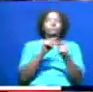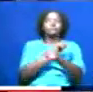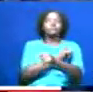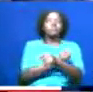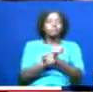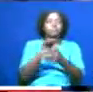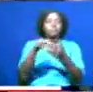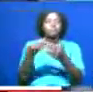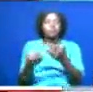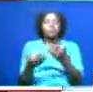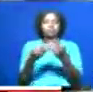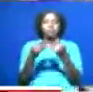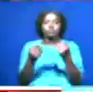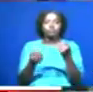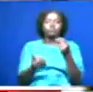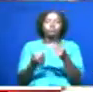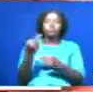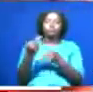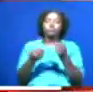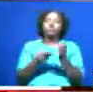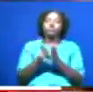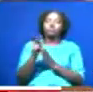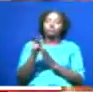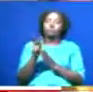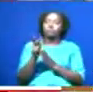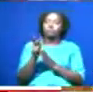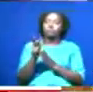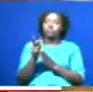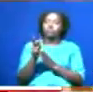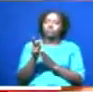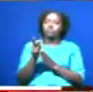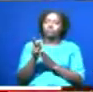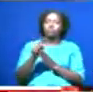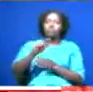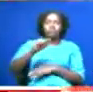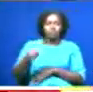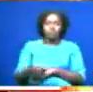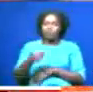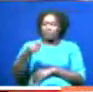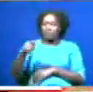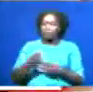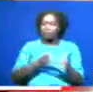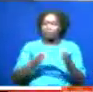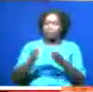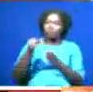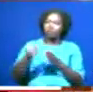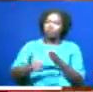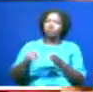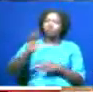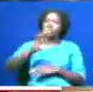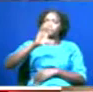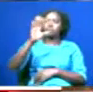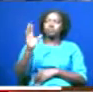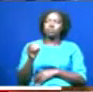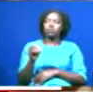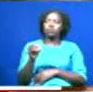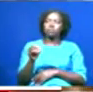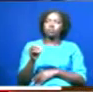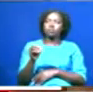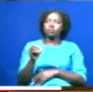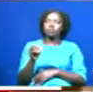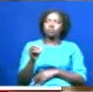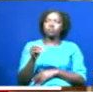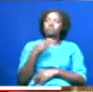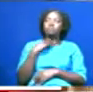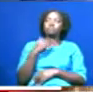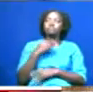to address the rising cost of living. Meanwhile, thousands marched through the streets of South Africa's cities to demand that President